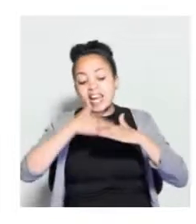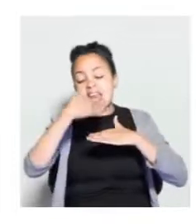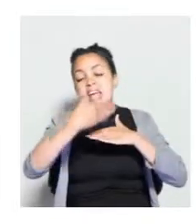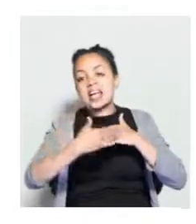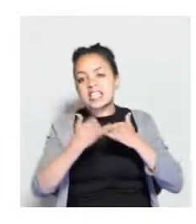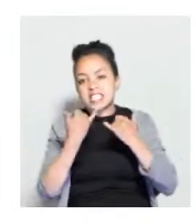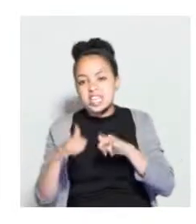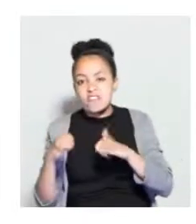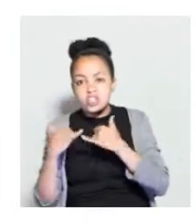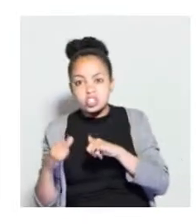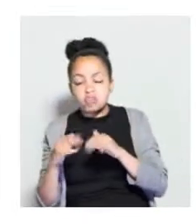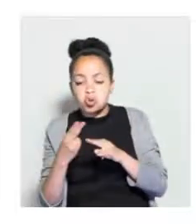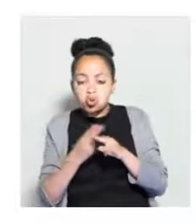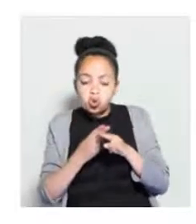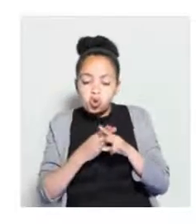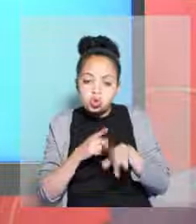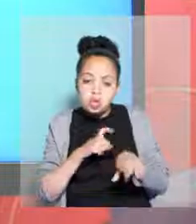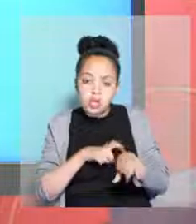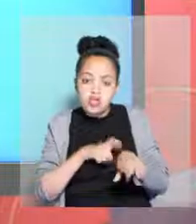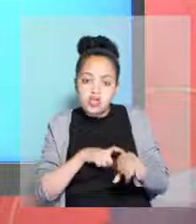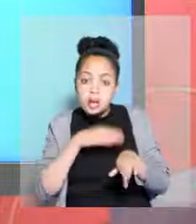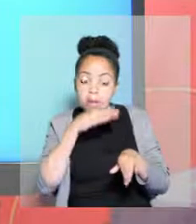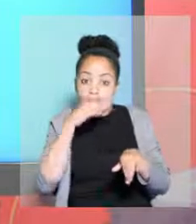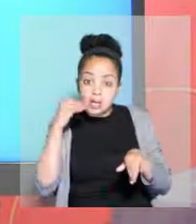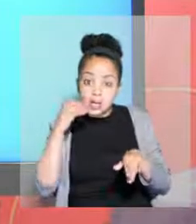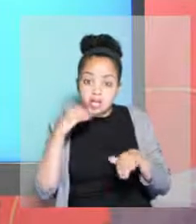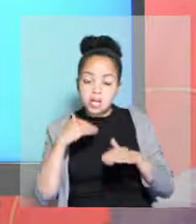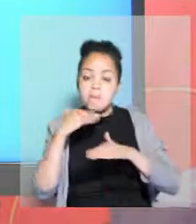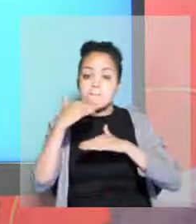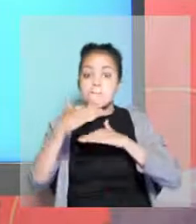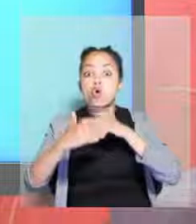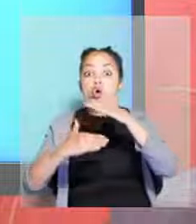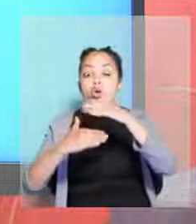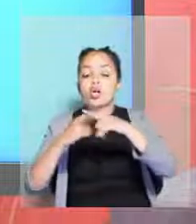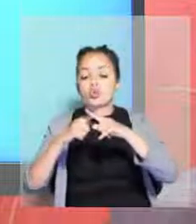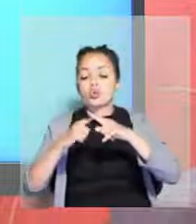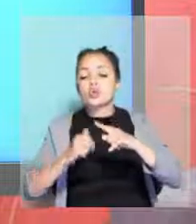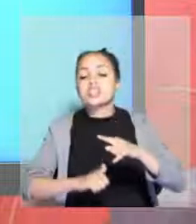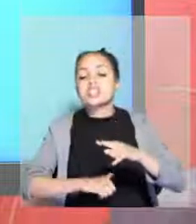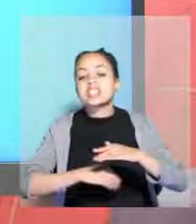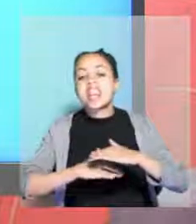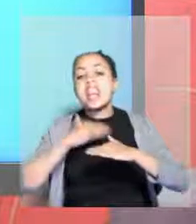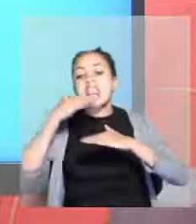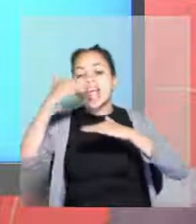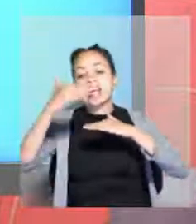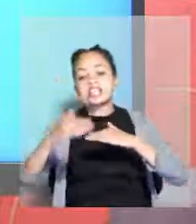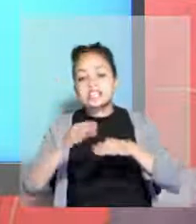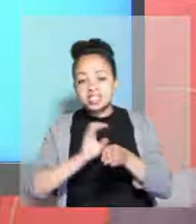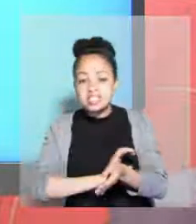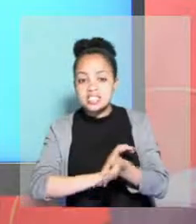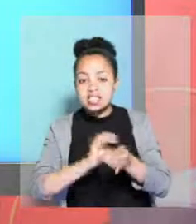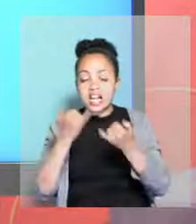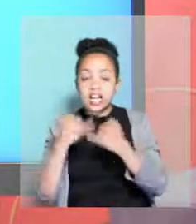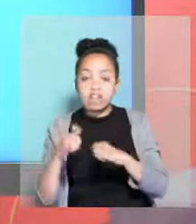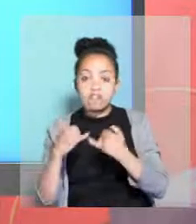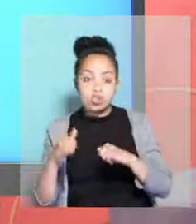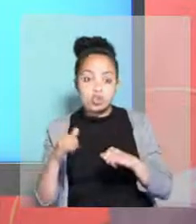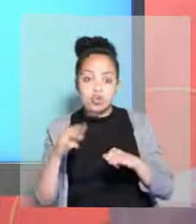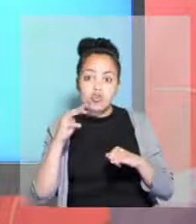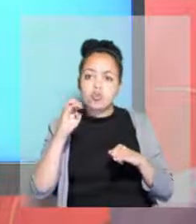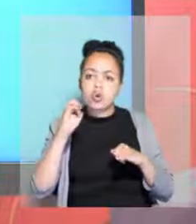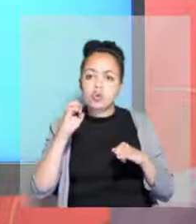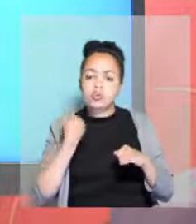division for short period of time and progress to the next successive cell division of meiosis